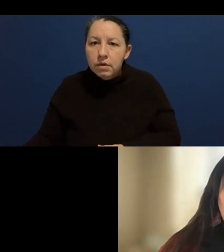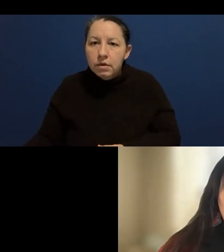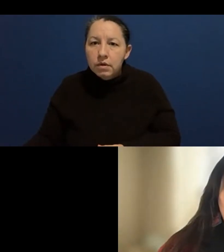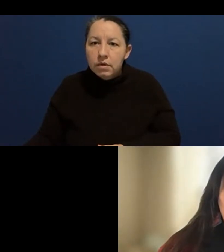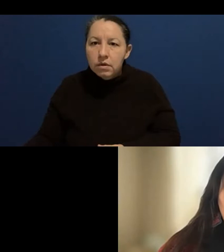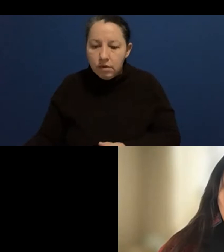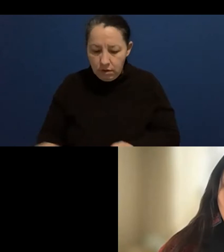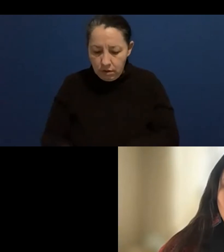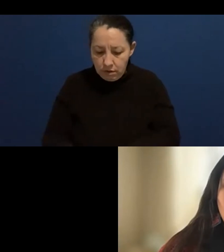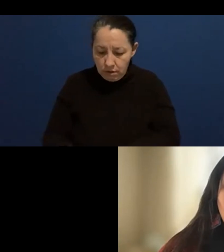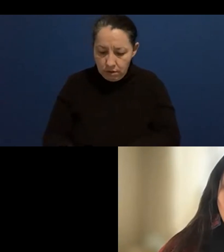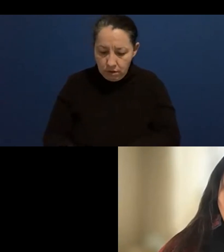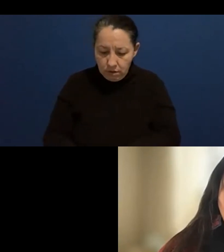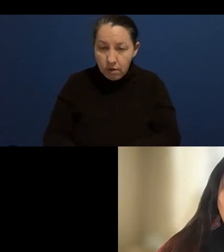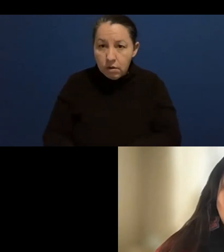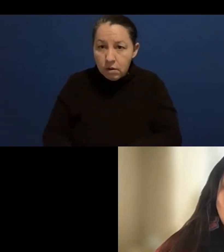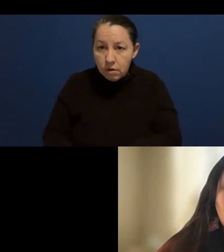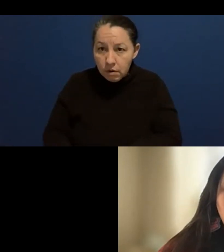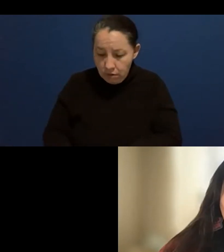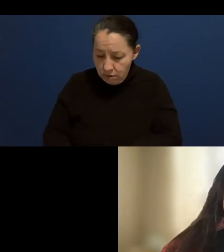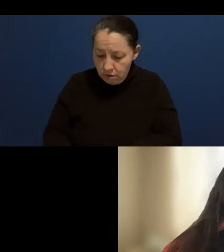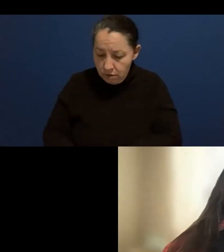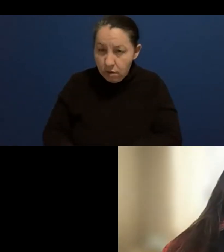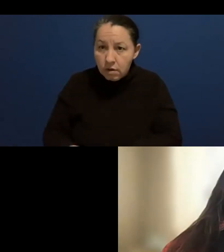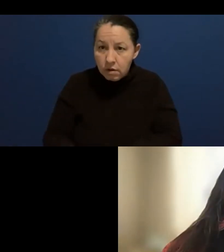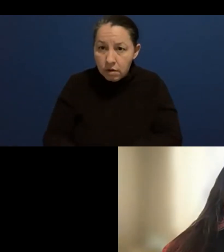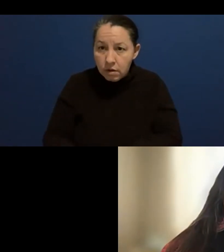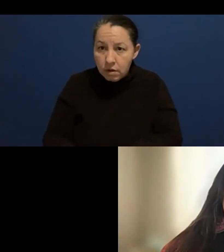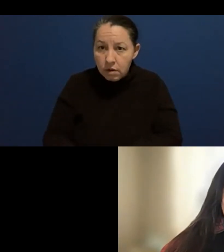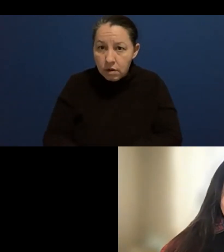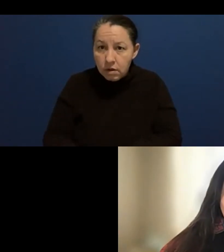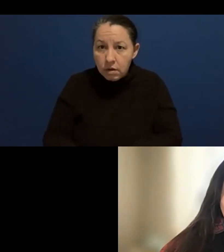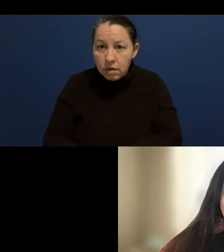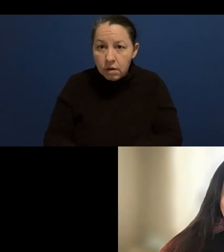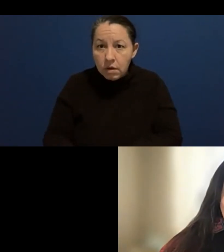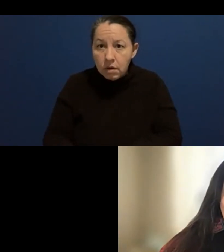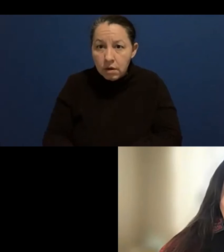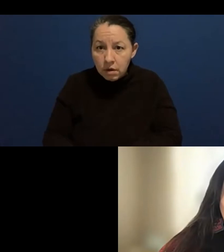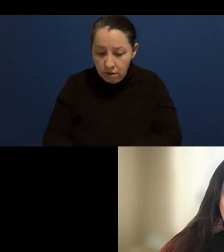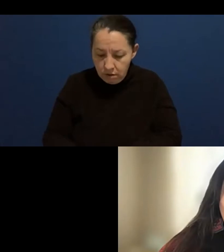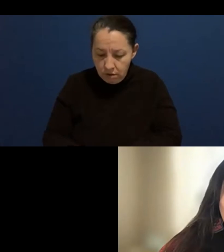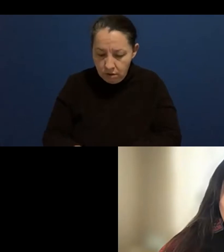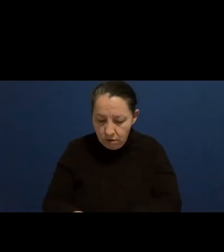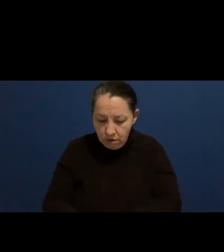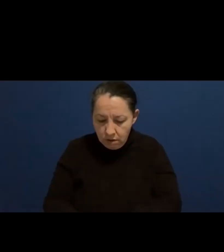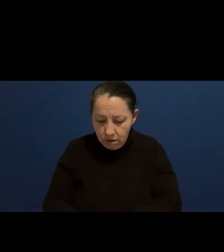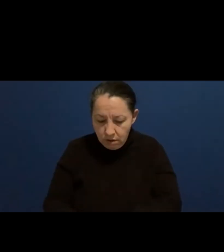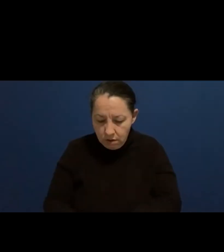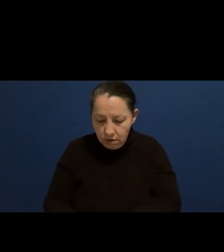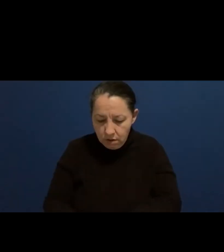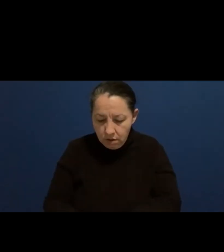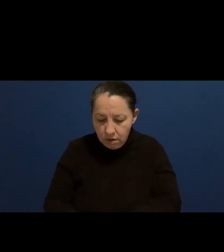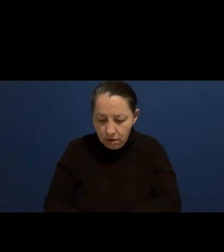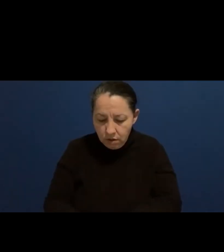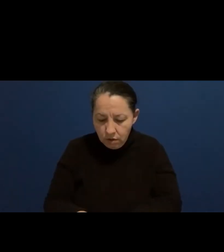So I'm going to put on the PowerPoint. And when I do that, you're only going to be able to see our interpreters. And so Violet and I are going to